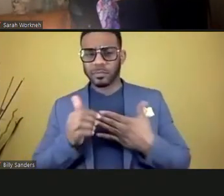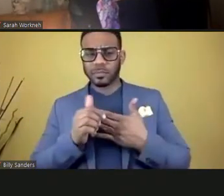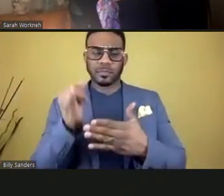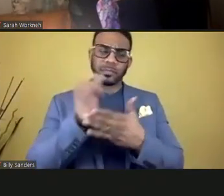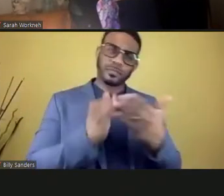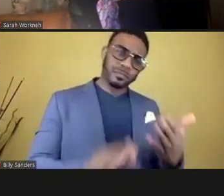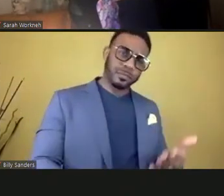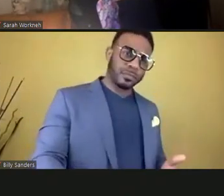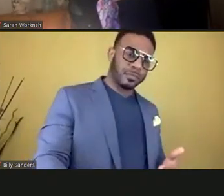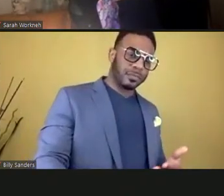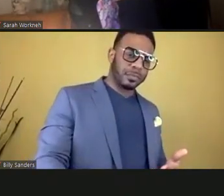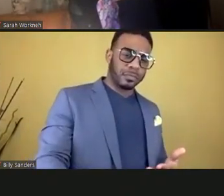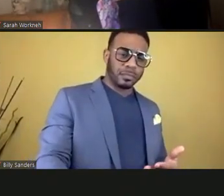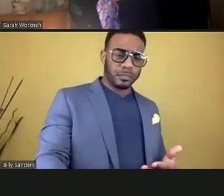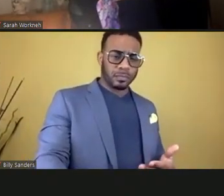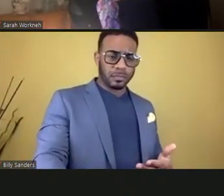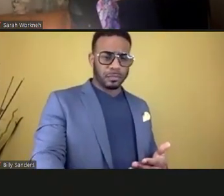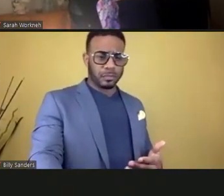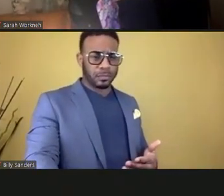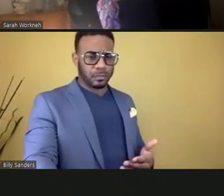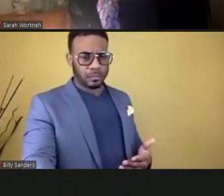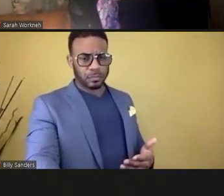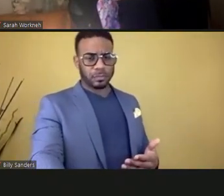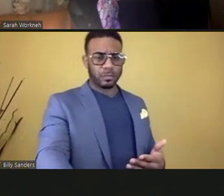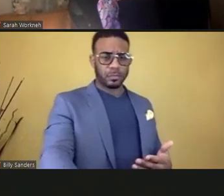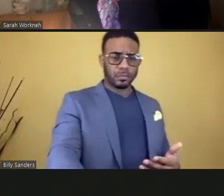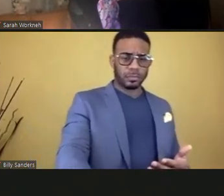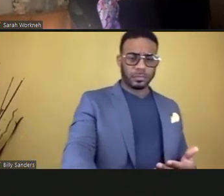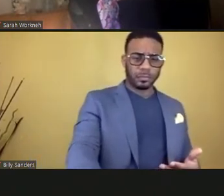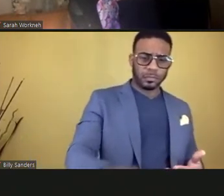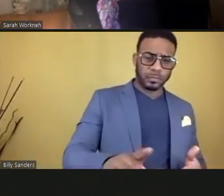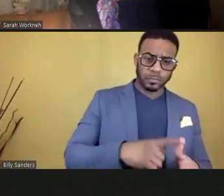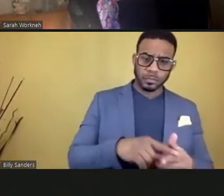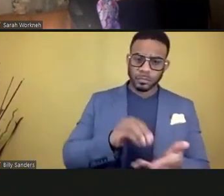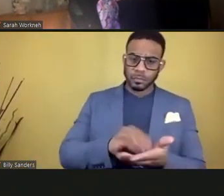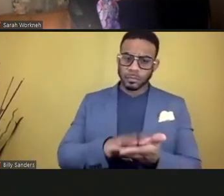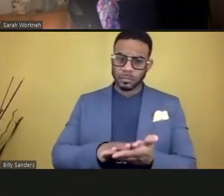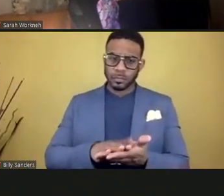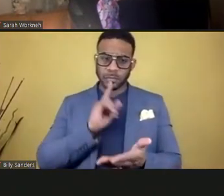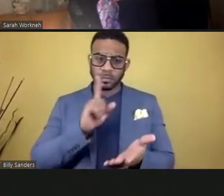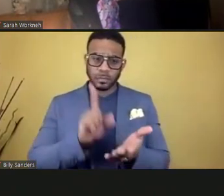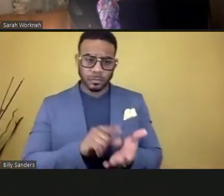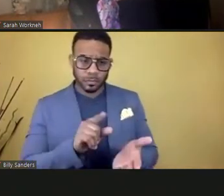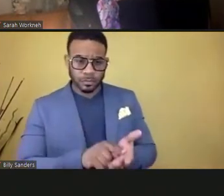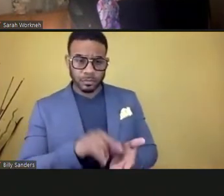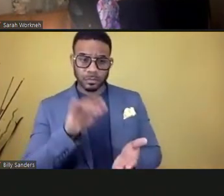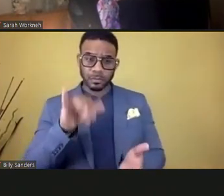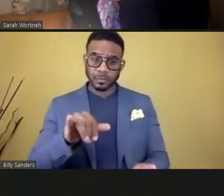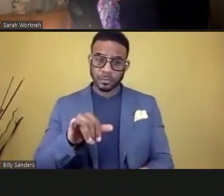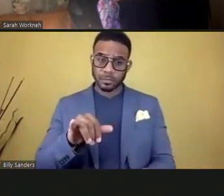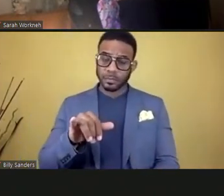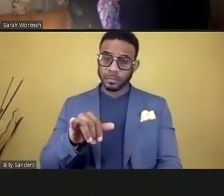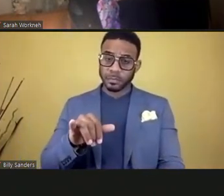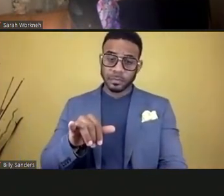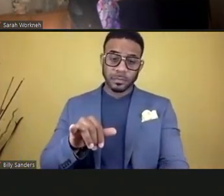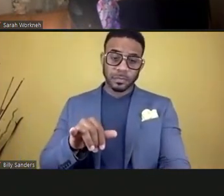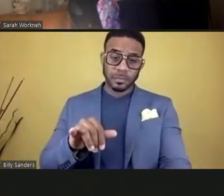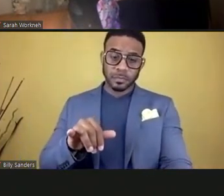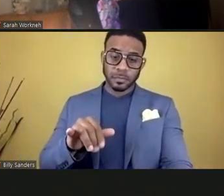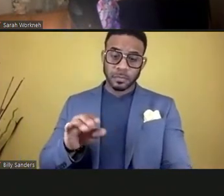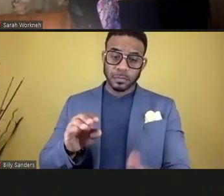artist. But then the documentation, you know, is a publication that, you know, putting the